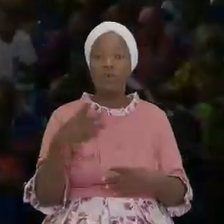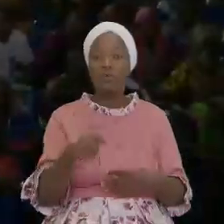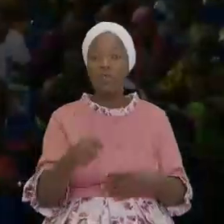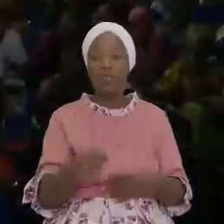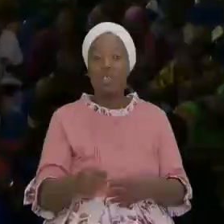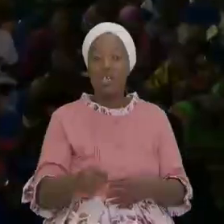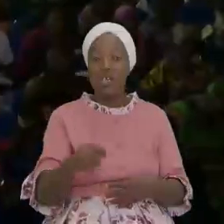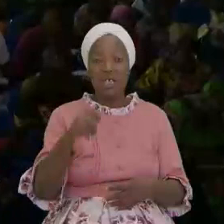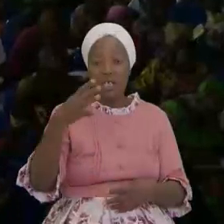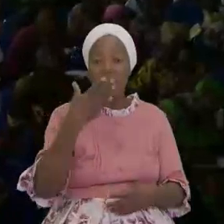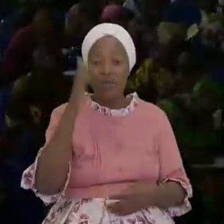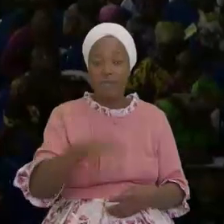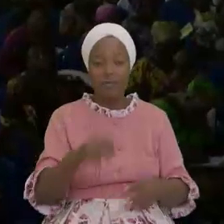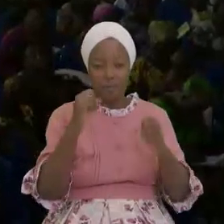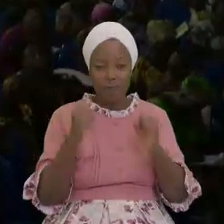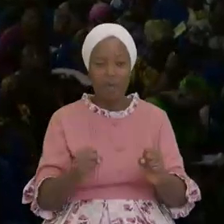power.